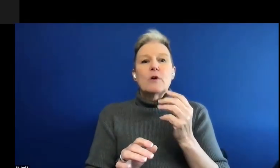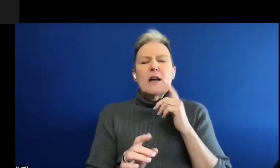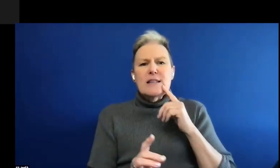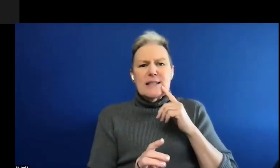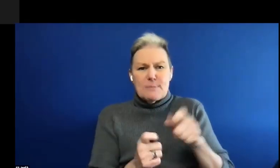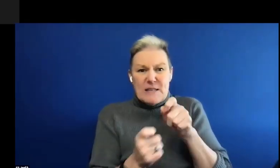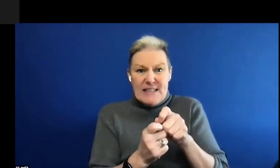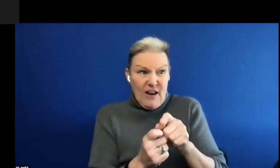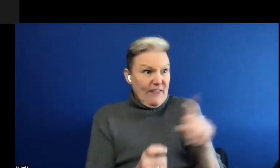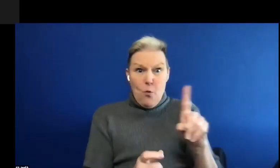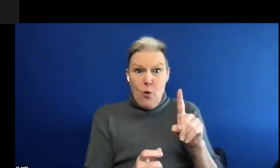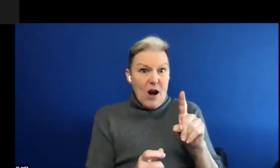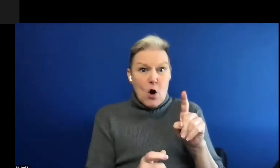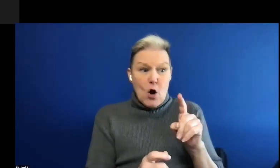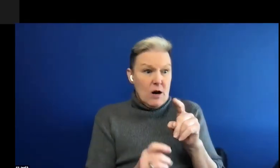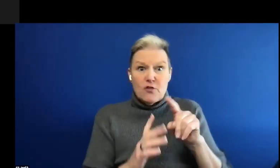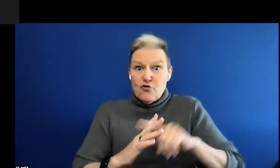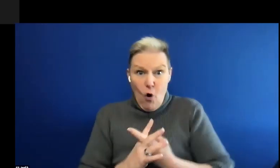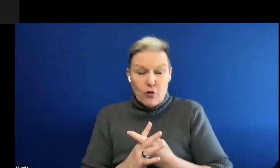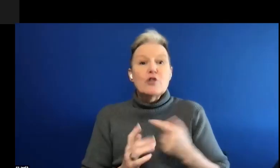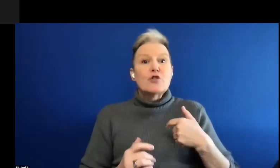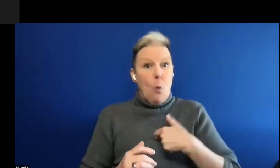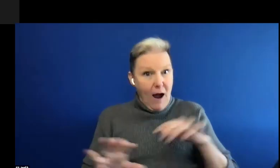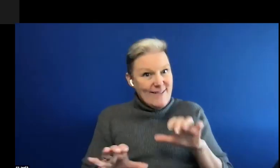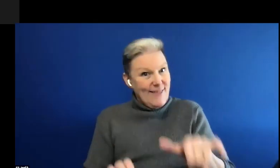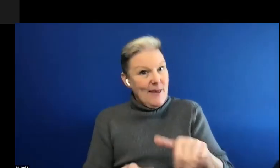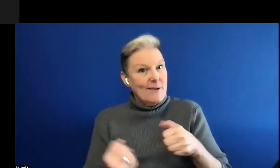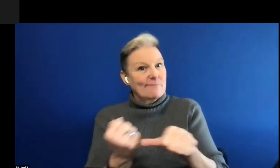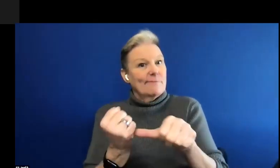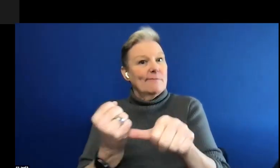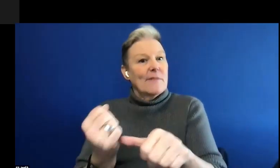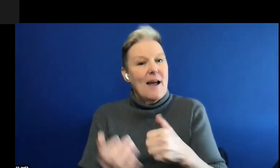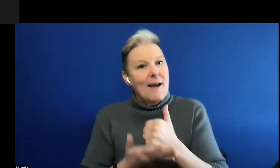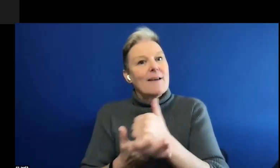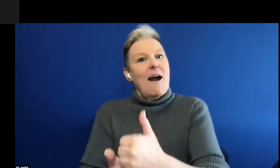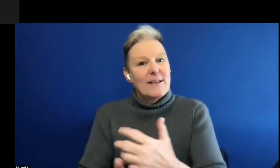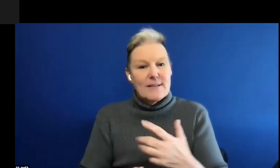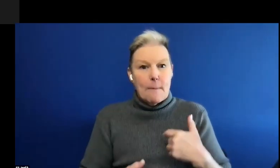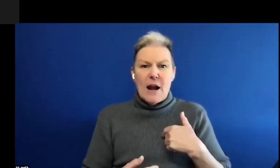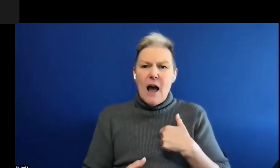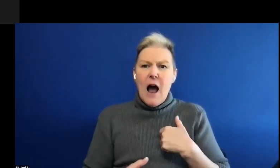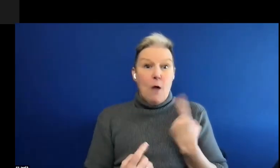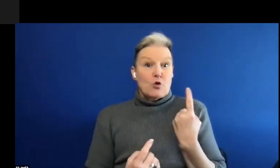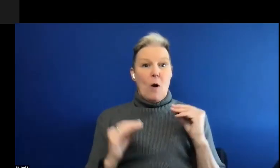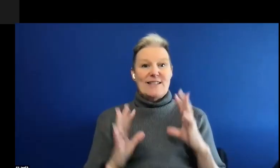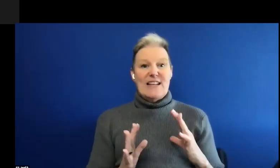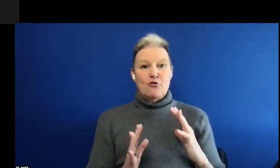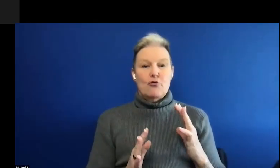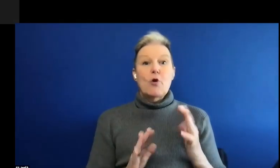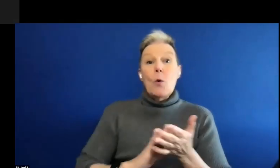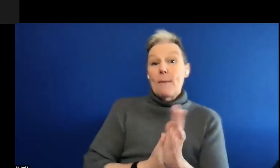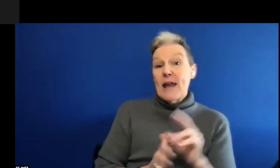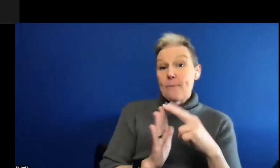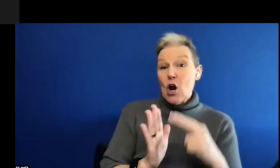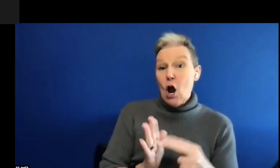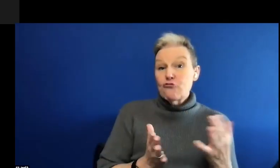pinpoint where they even needed to begin. So I did a lot of that assistance and guidance for them, but I was just one teacher. When I became a